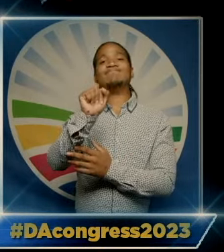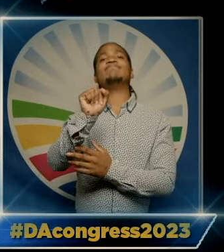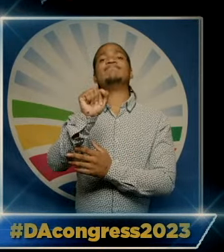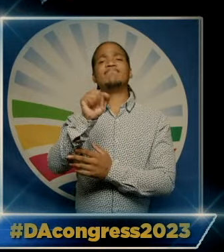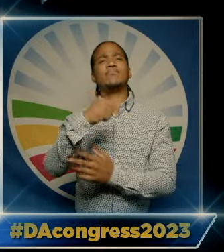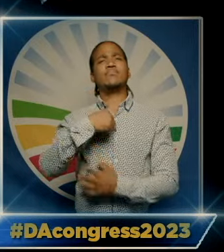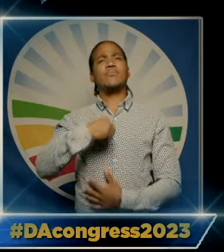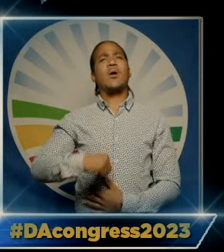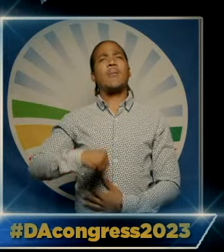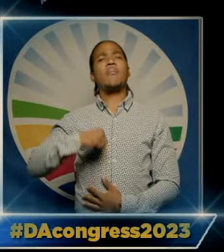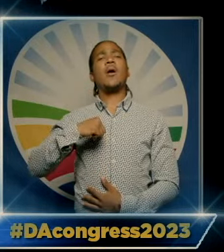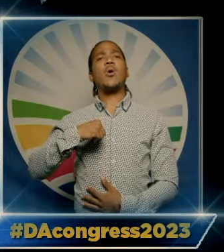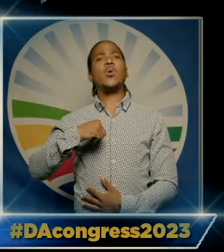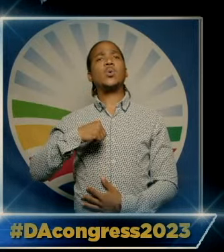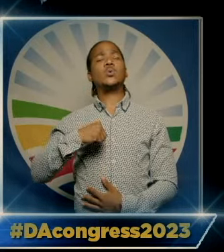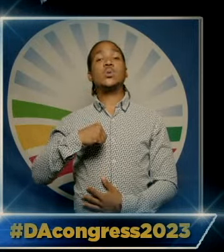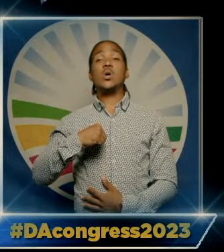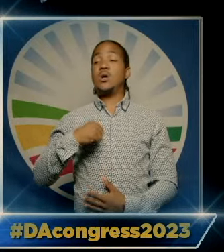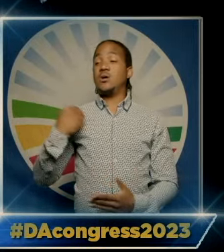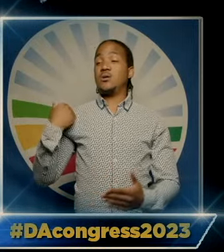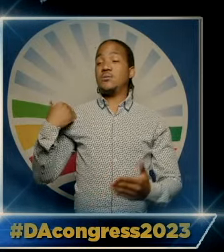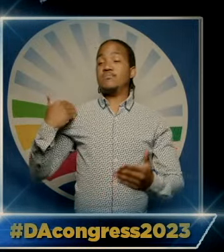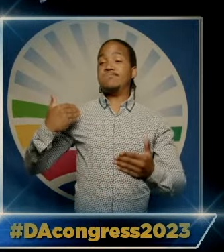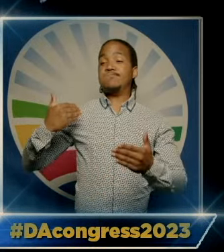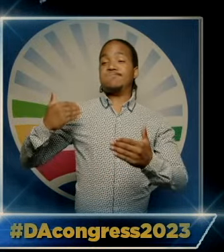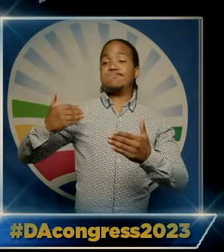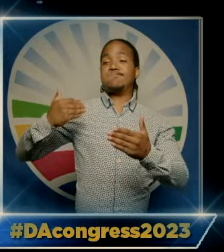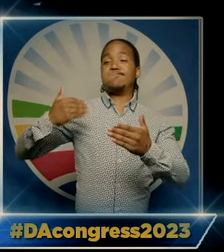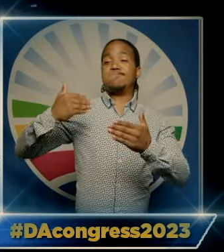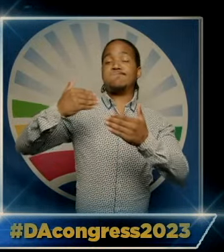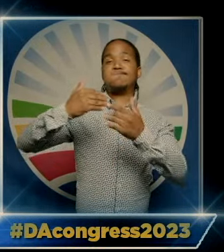proudly say, look how far we have come.